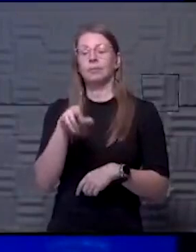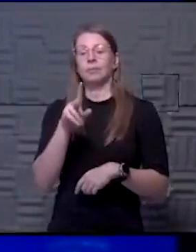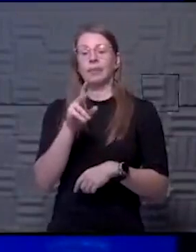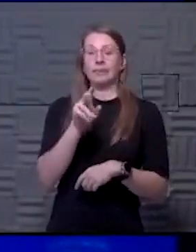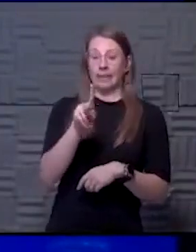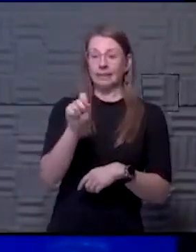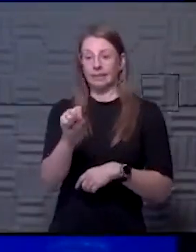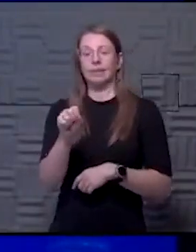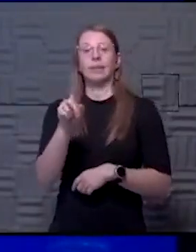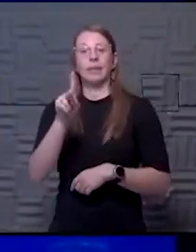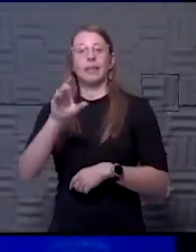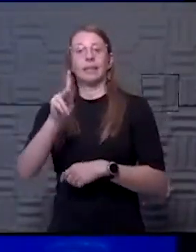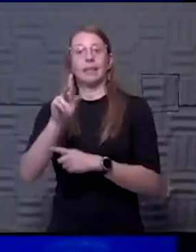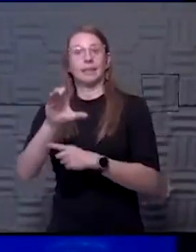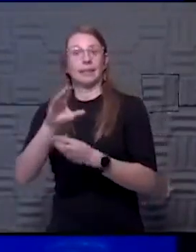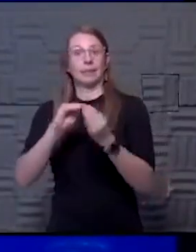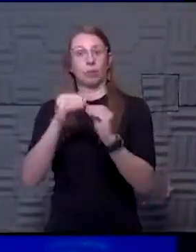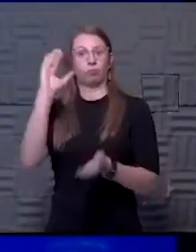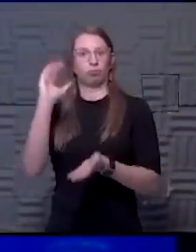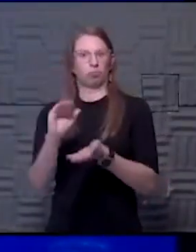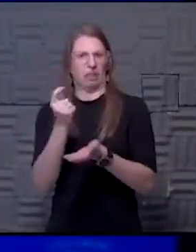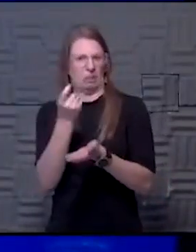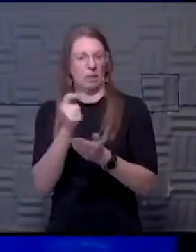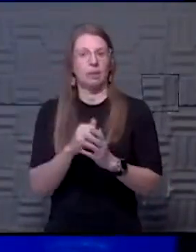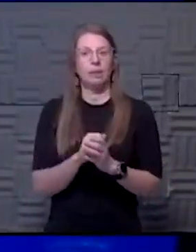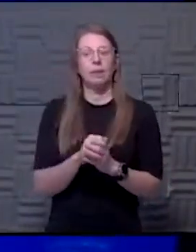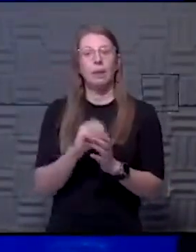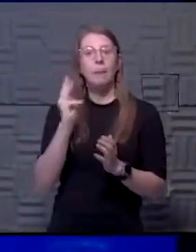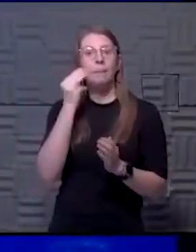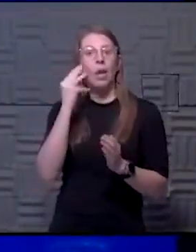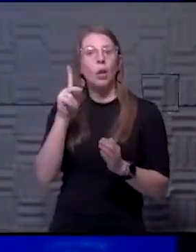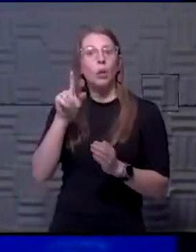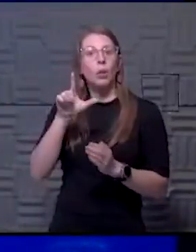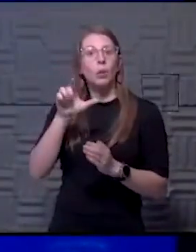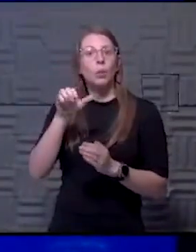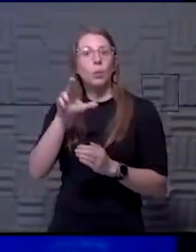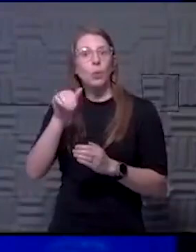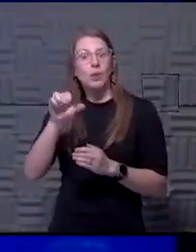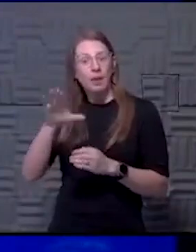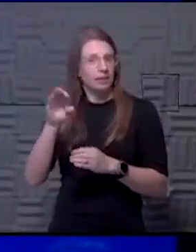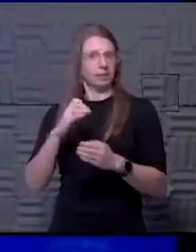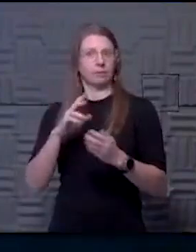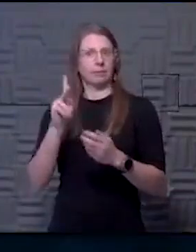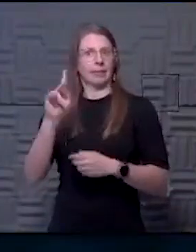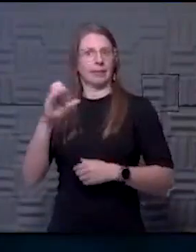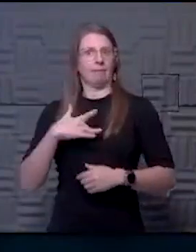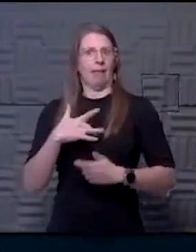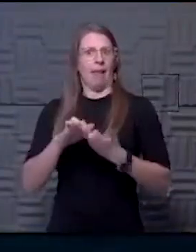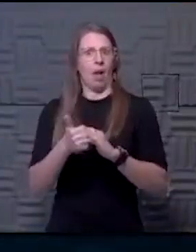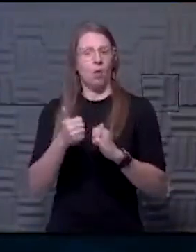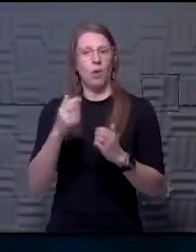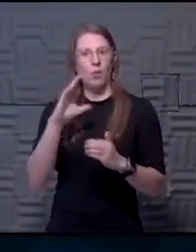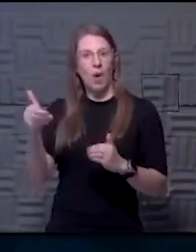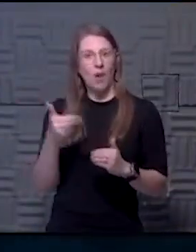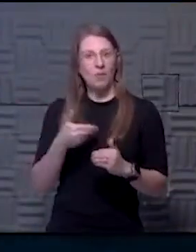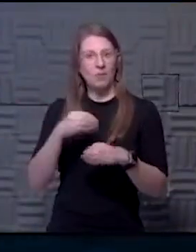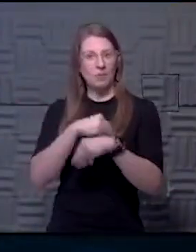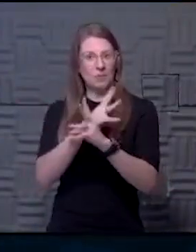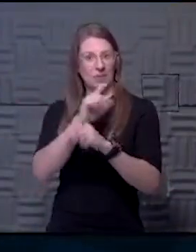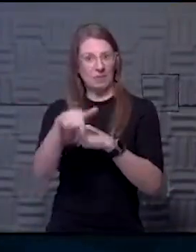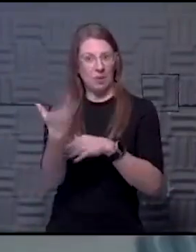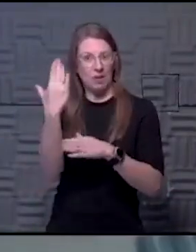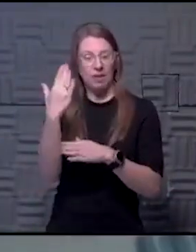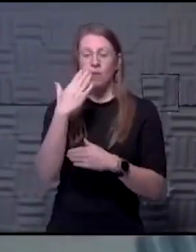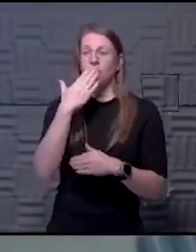two samples, are down just a little bit. Mayor Lucas, how does Kansas City feel? And welcome to our program this morning. Well, it is good to be